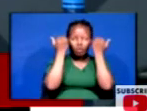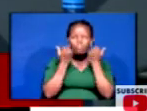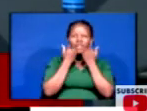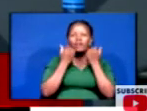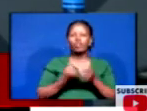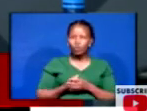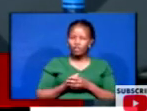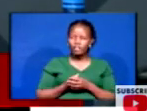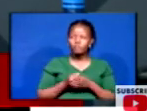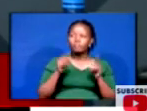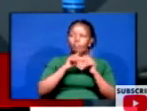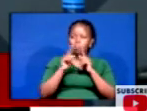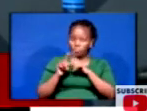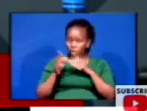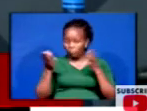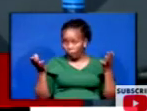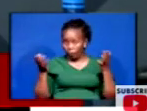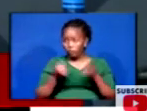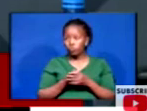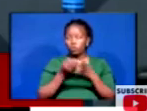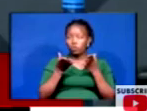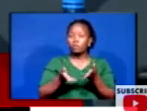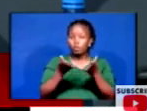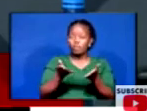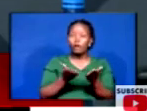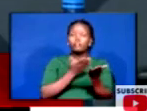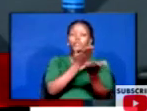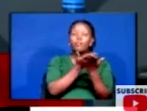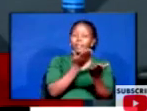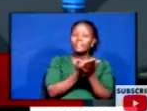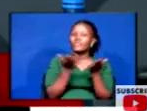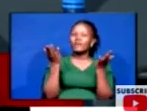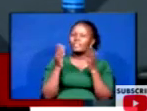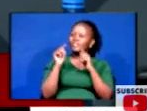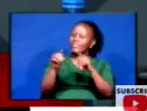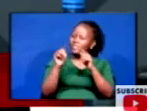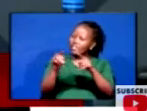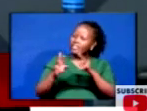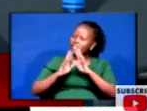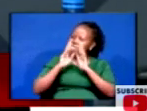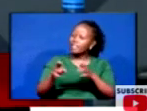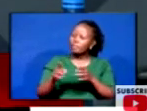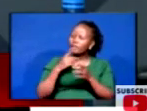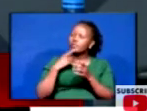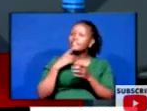Mm-hmm. And now the petitioners critique that report and say that report was misleading to the